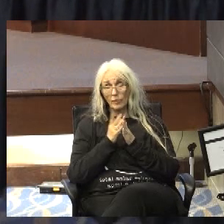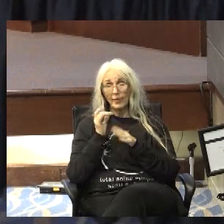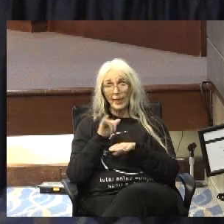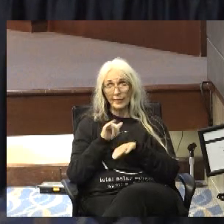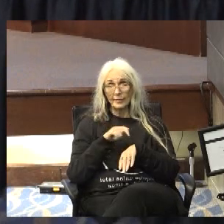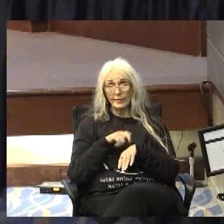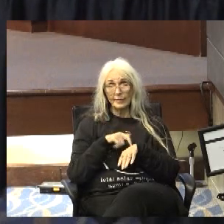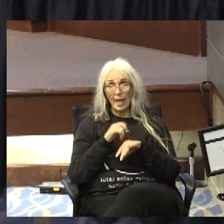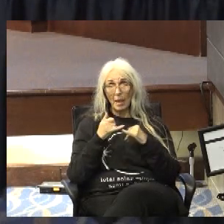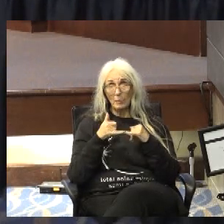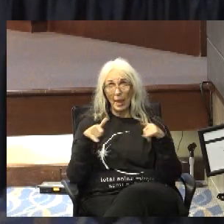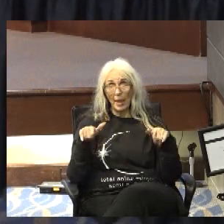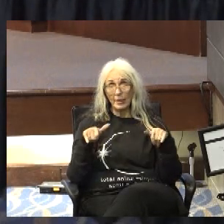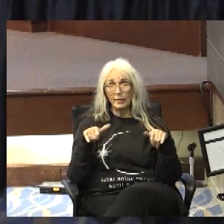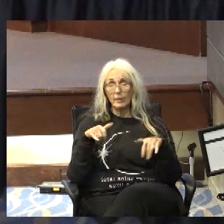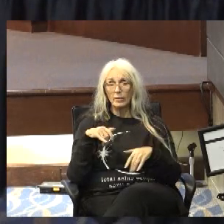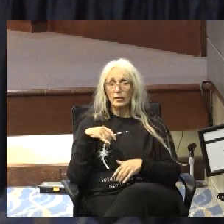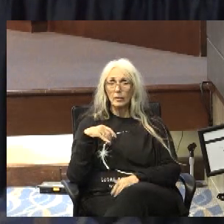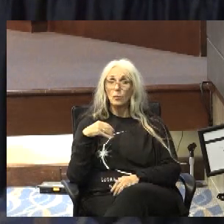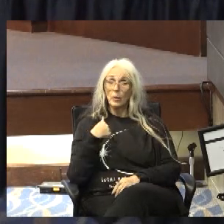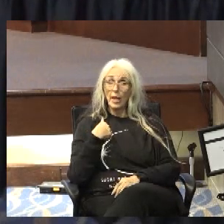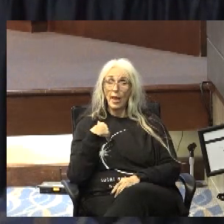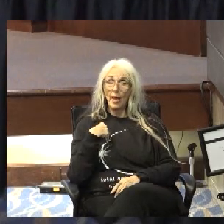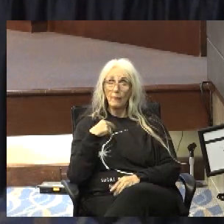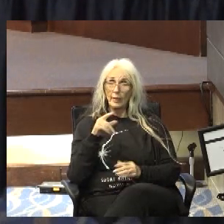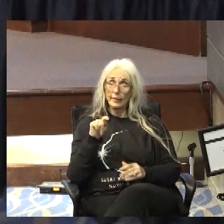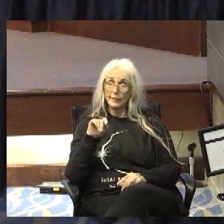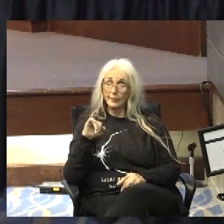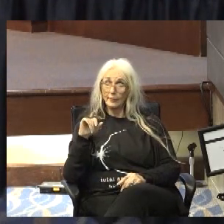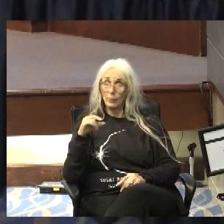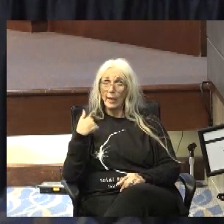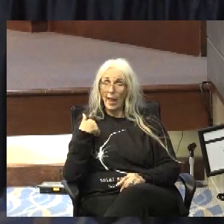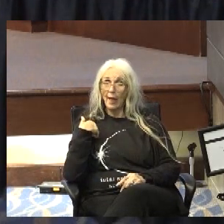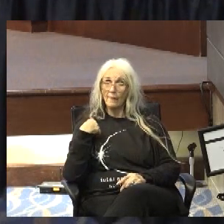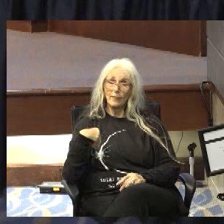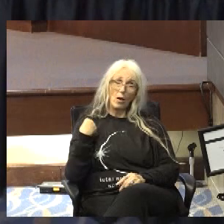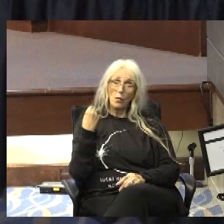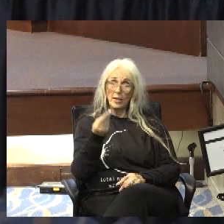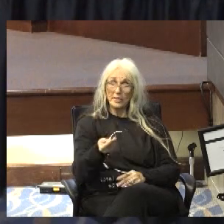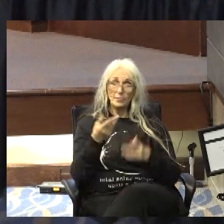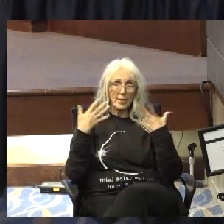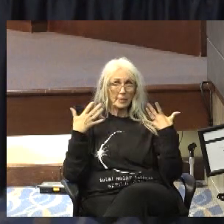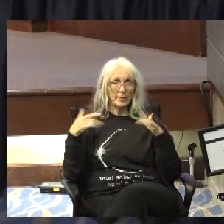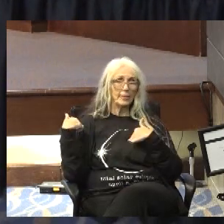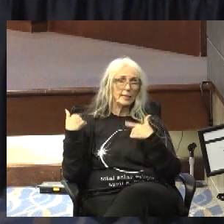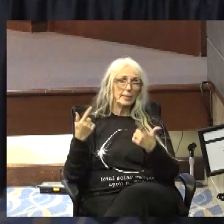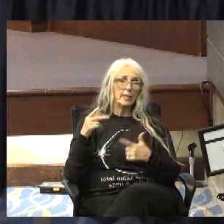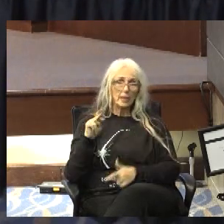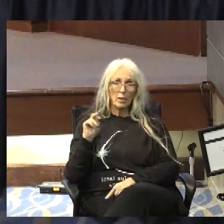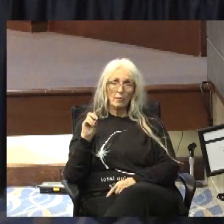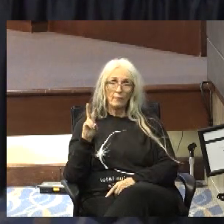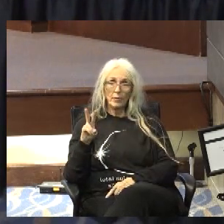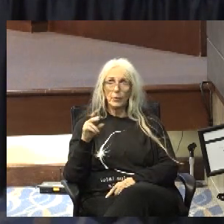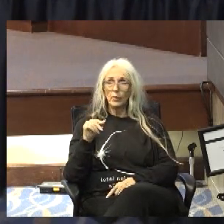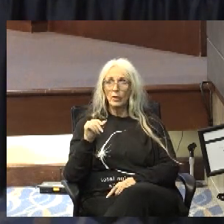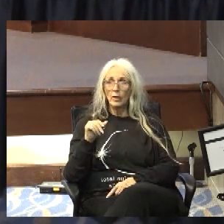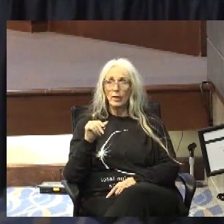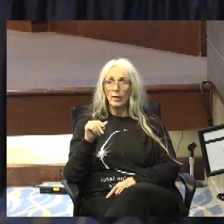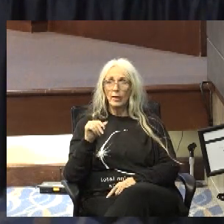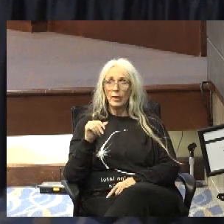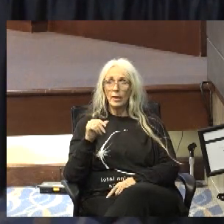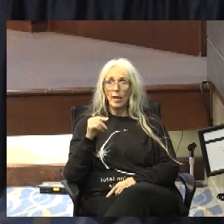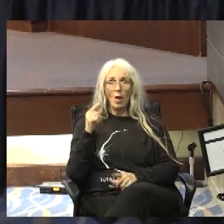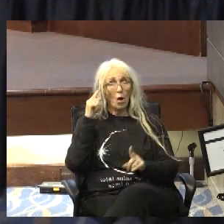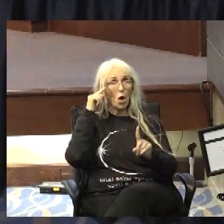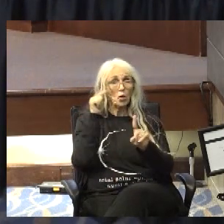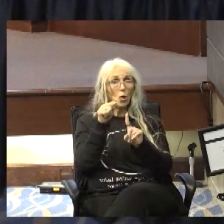Sure. We've had that application in since November. Well, I didn't know that. Right, and I would say our